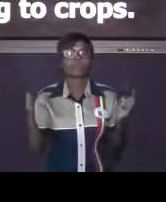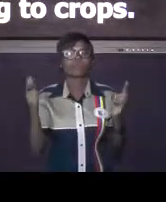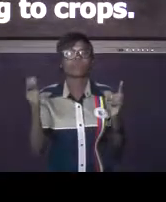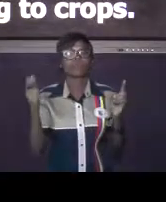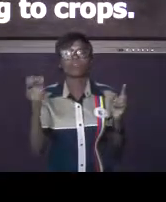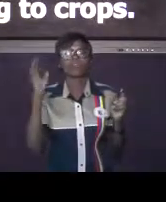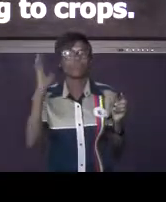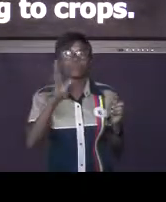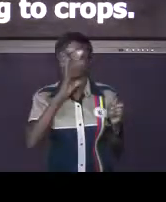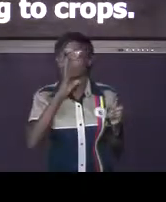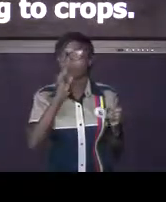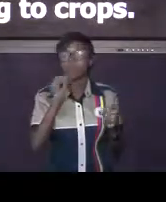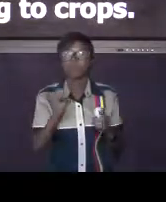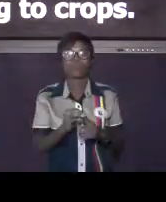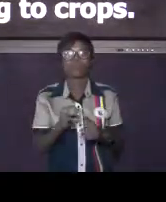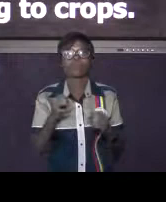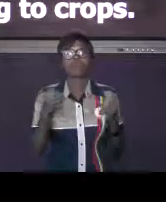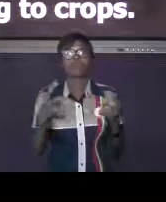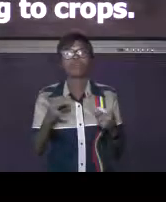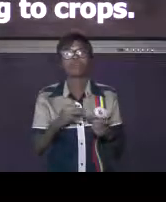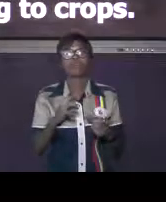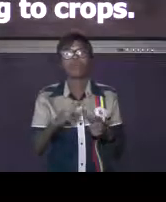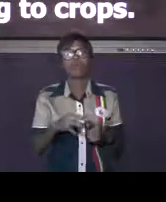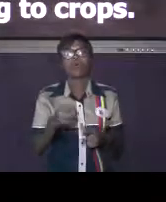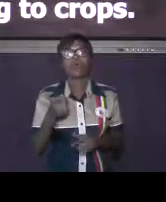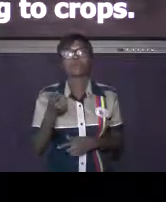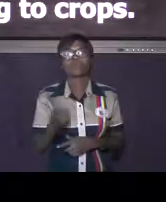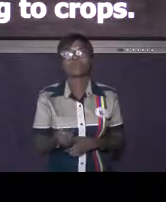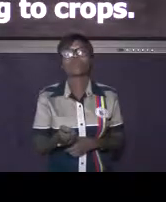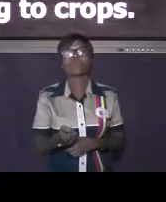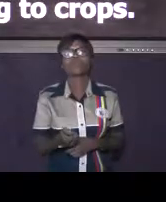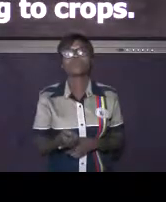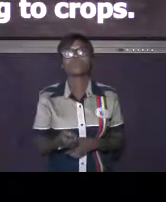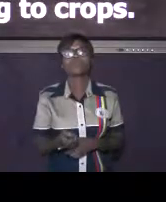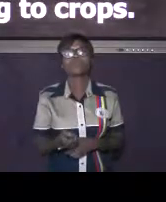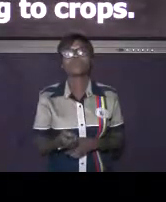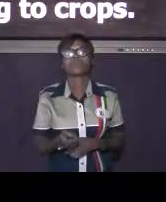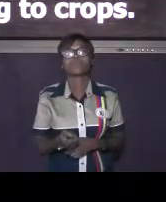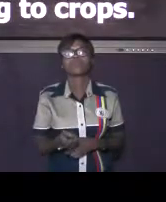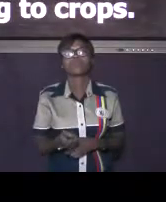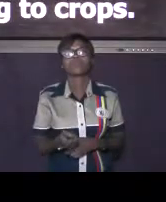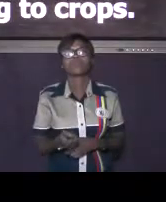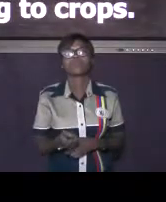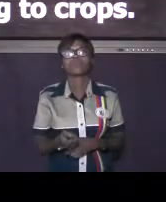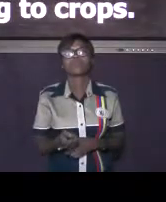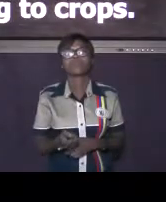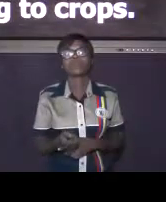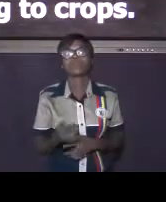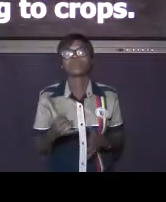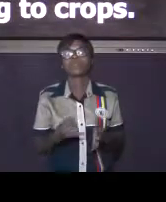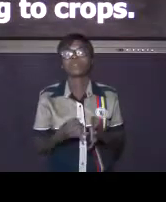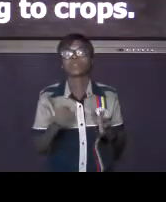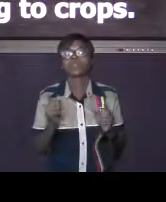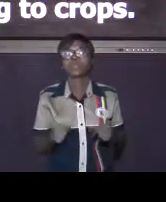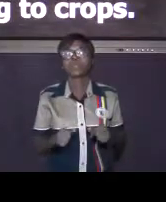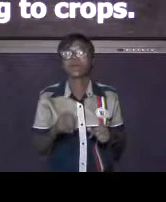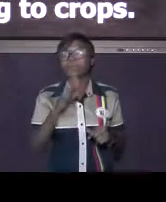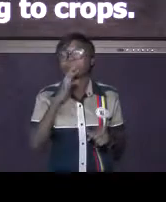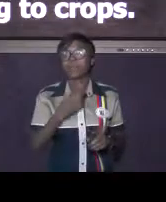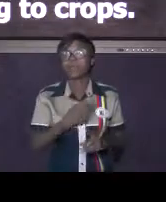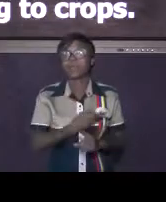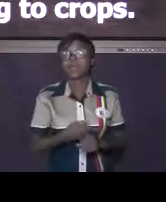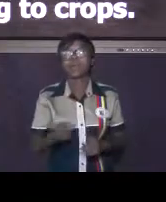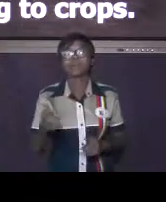it's not much, it's still very bad too. So too much or too little rainfall can be harmful,